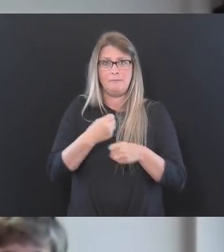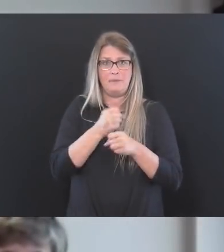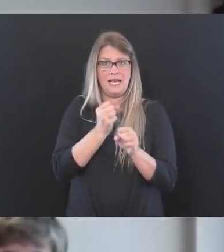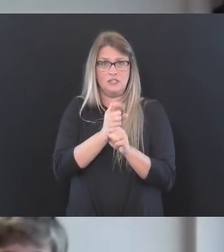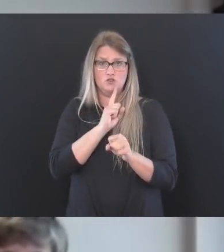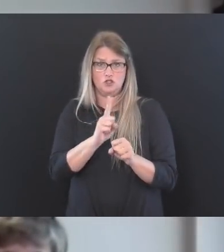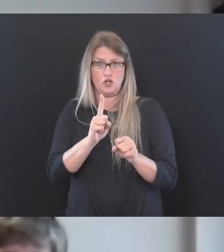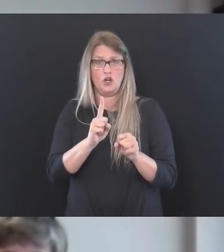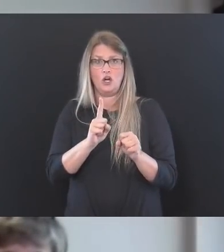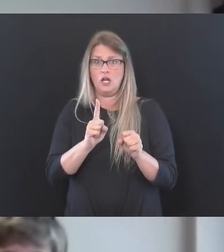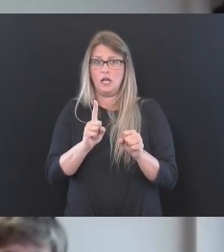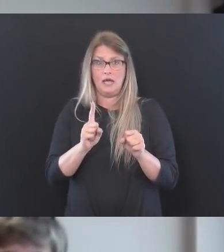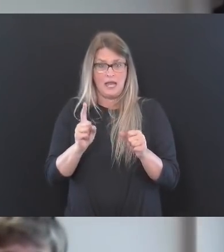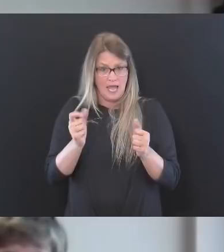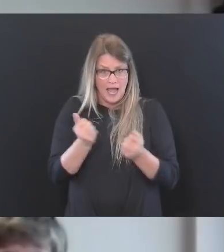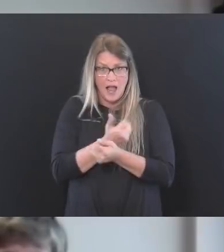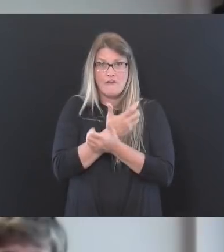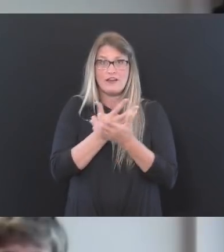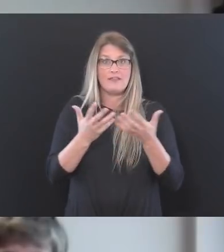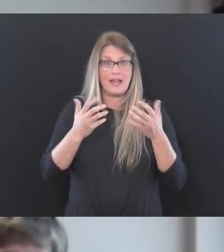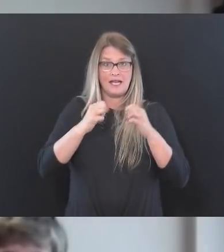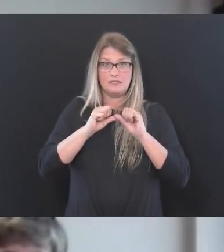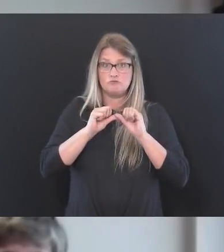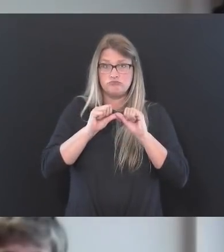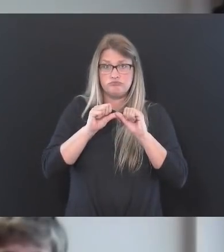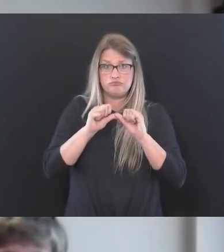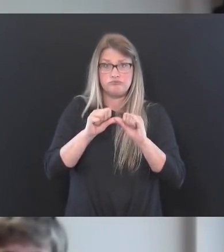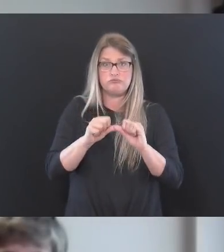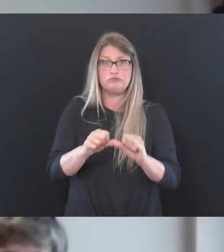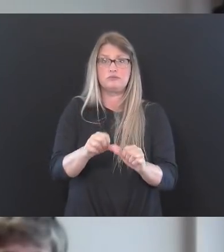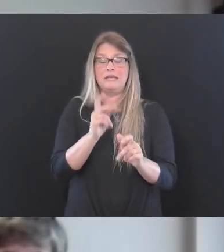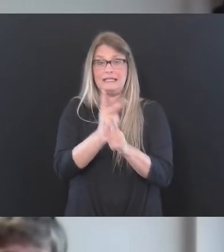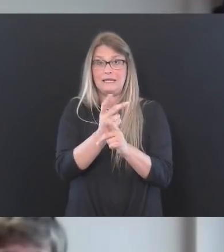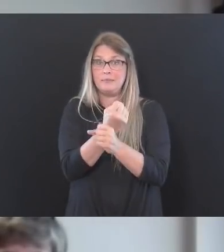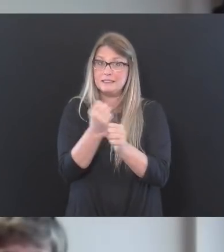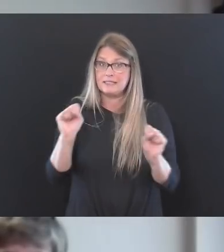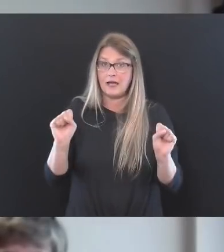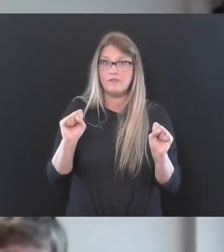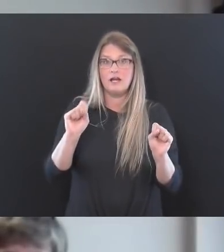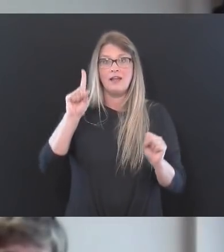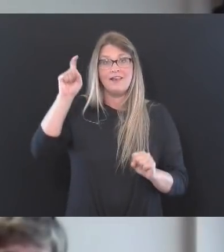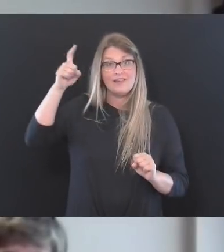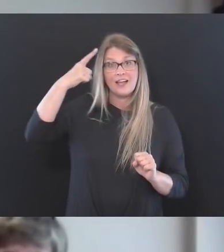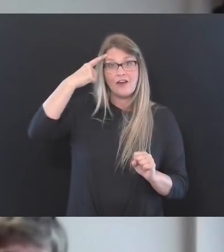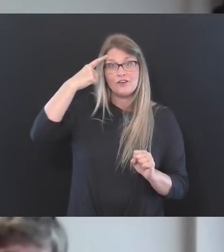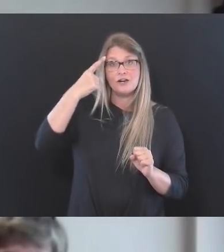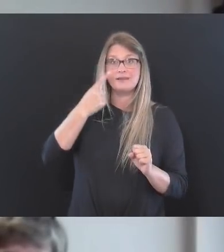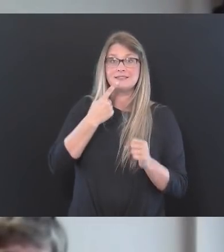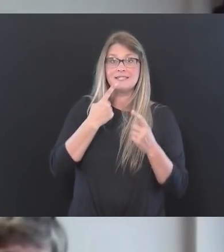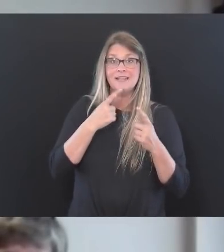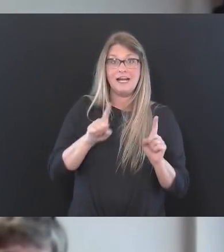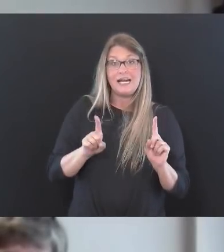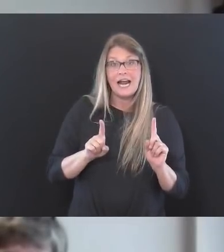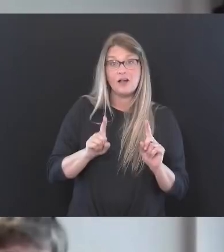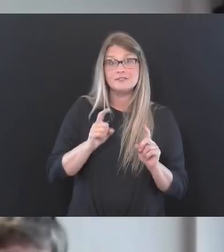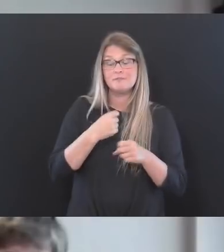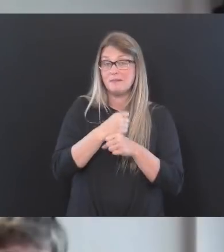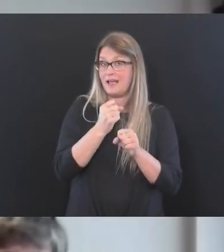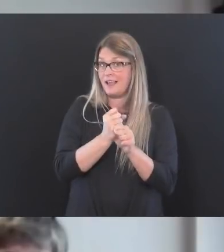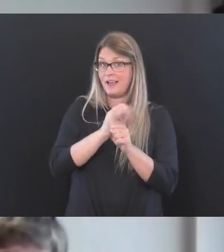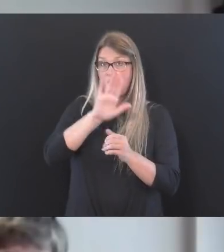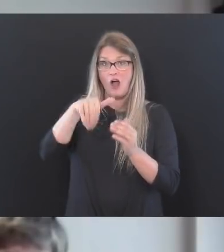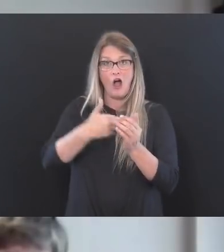through this as unscathed as possible. The governor set us up by making all of